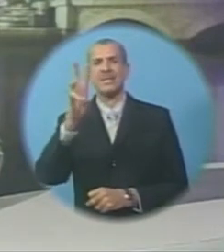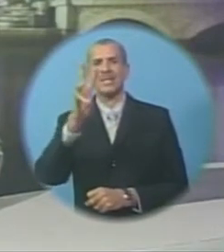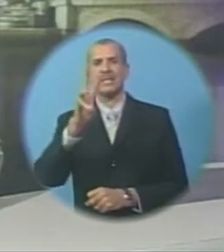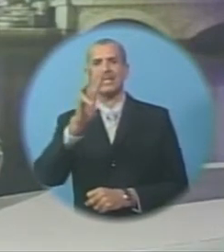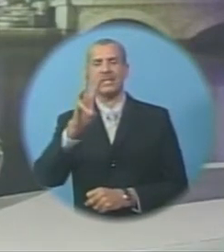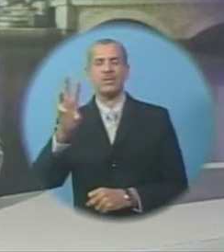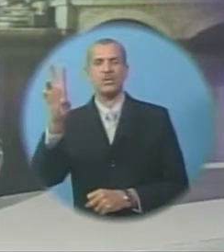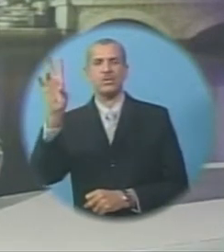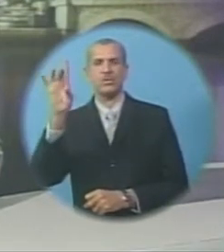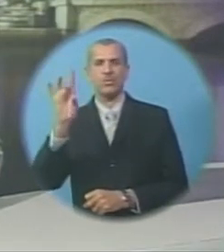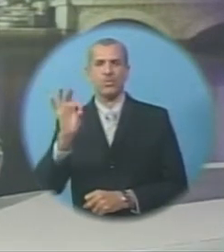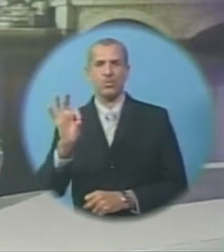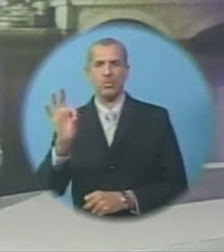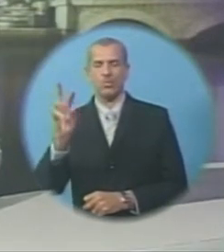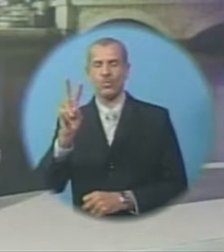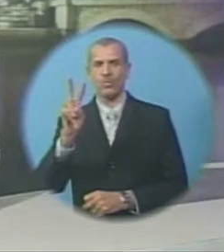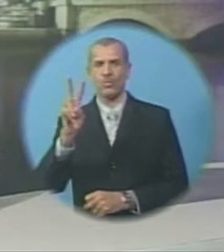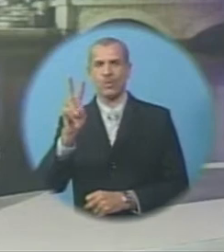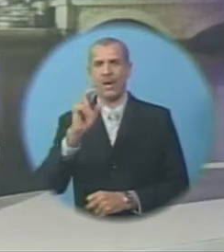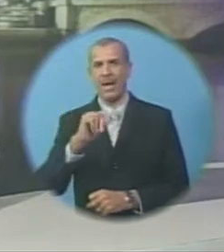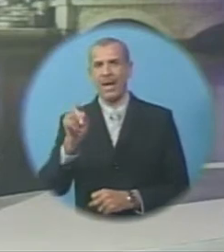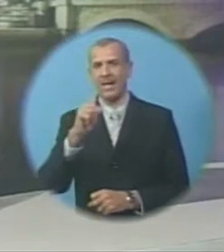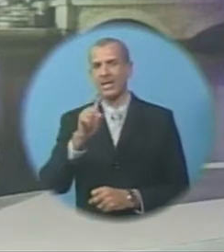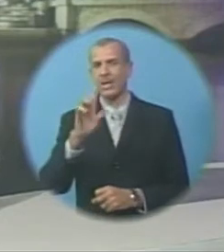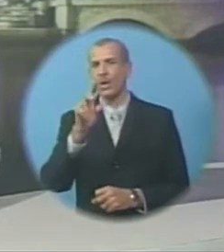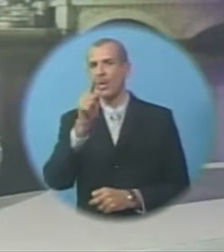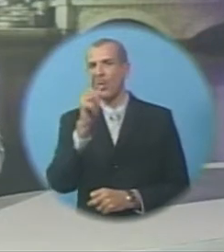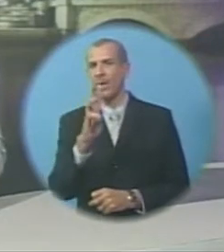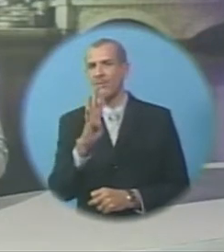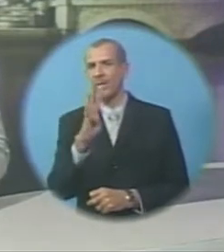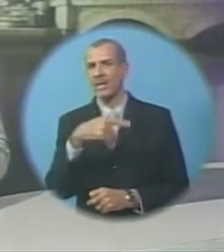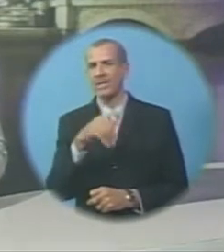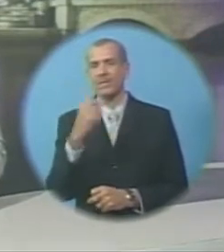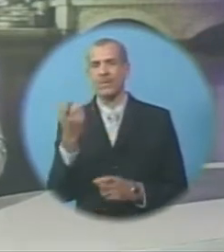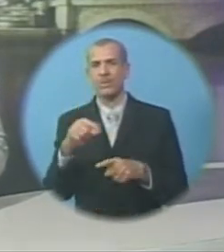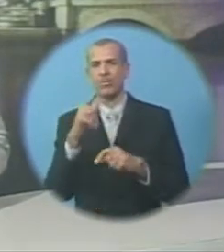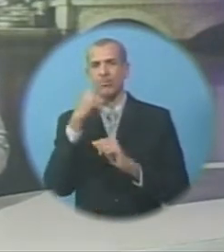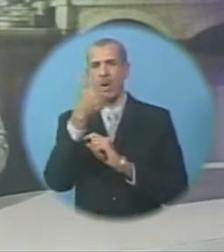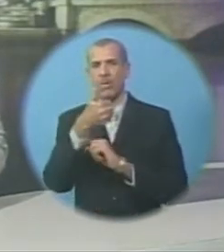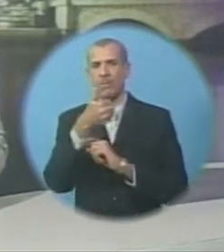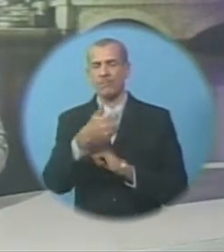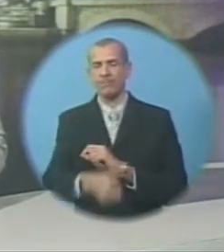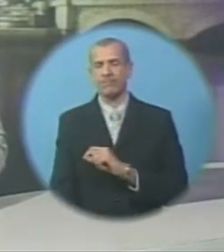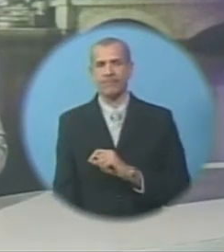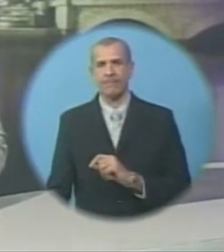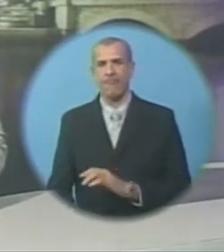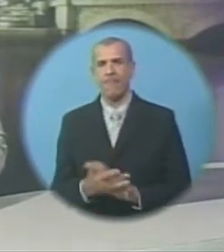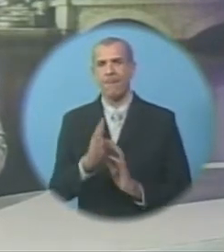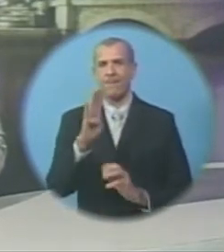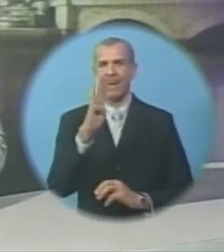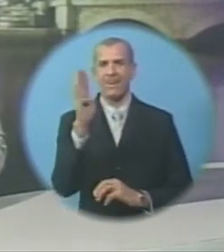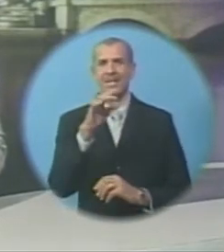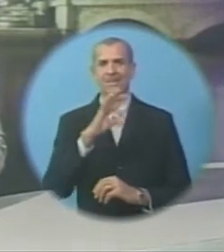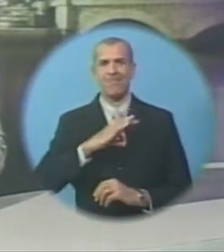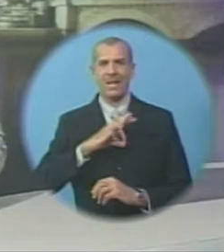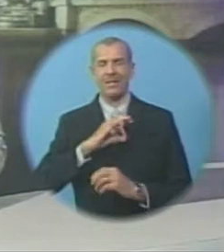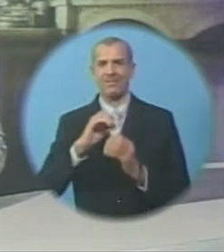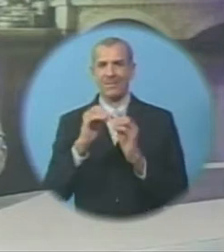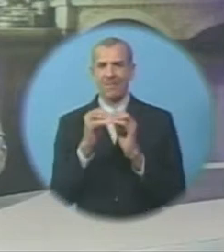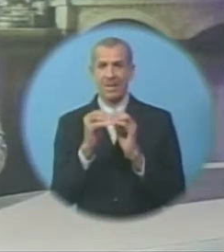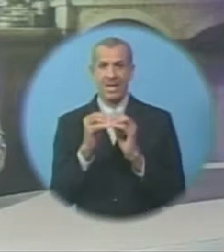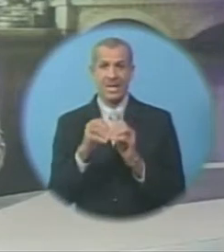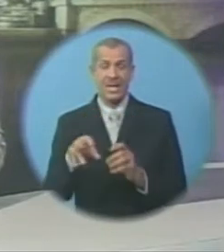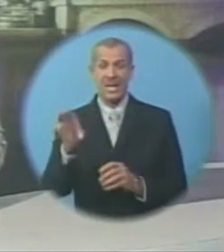in the tournament quarterfinals. That quarterfinals takes place tomorrow. And Barbados medal tally is now